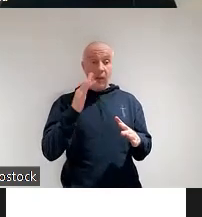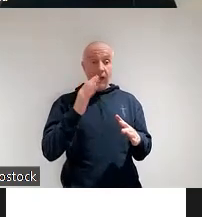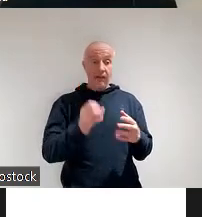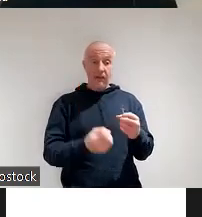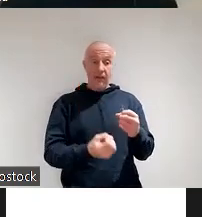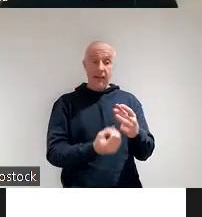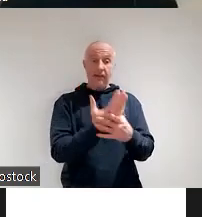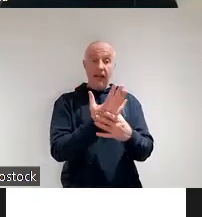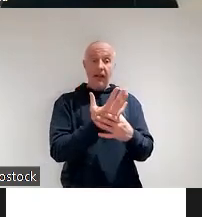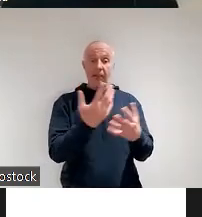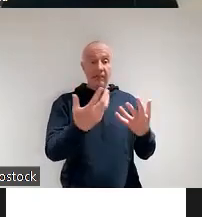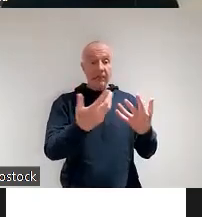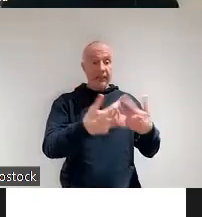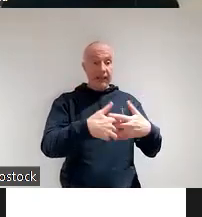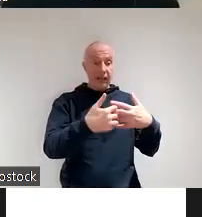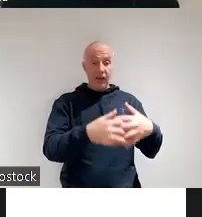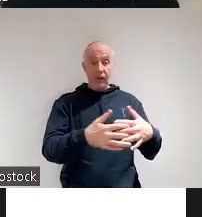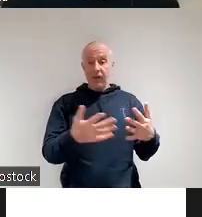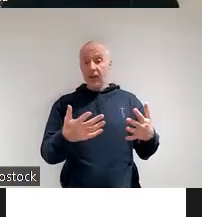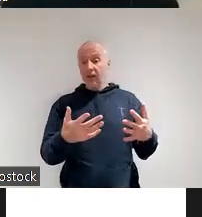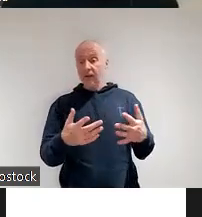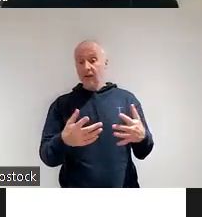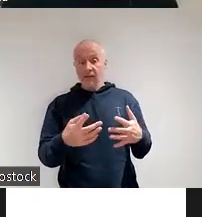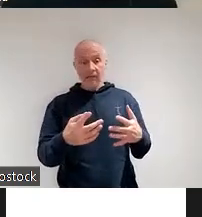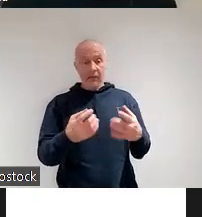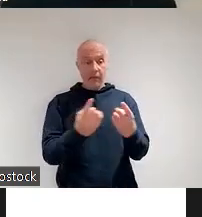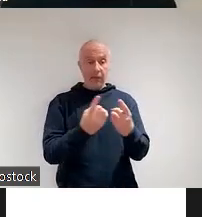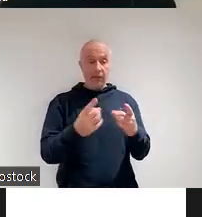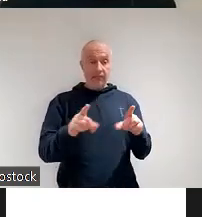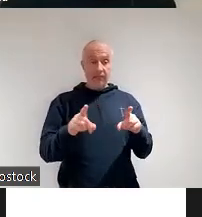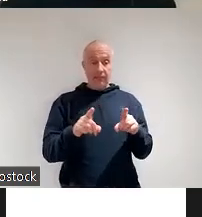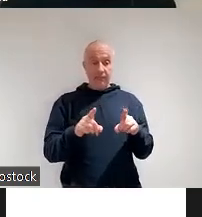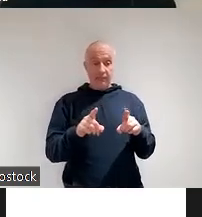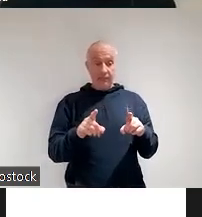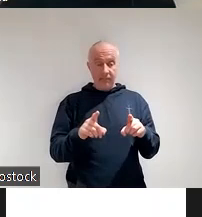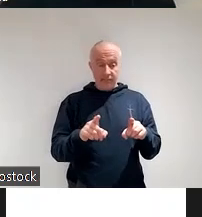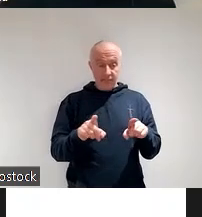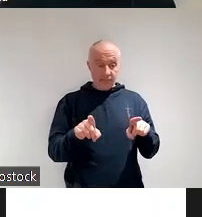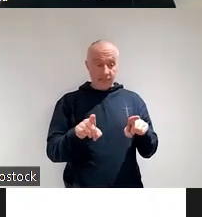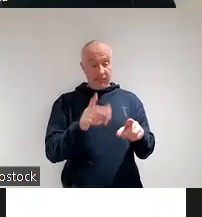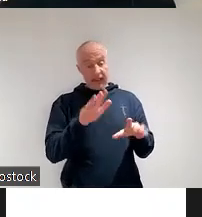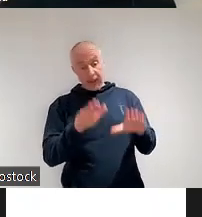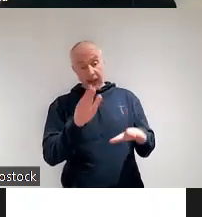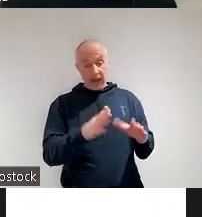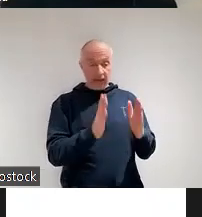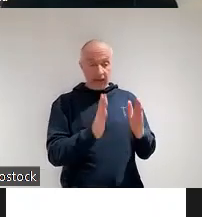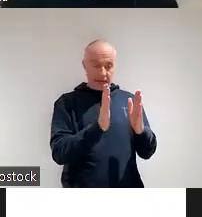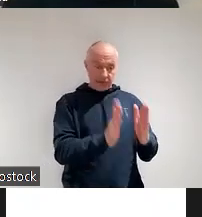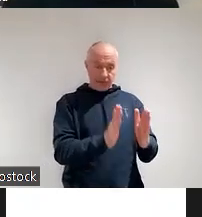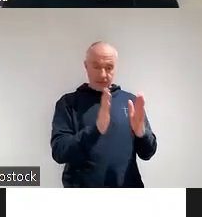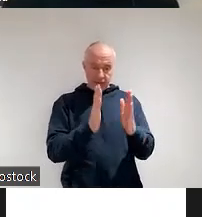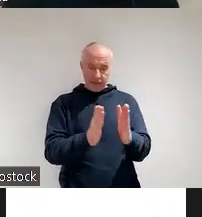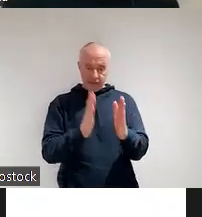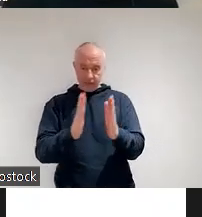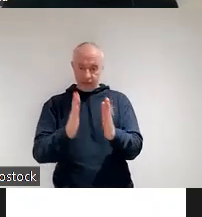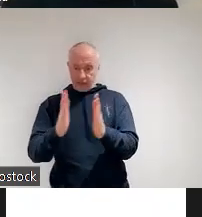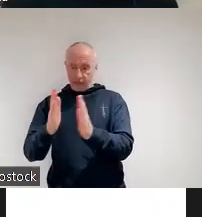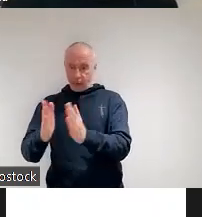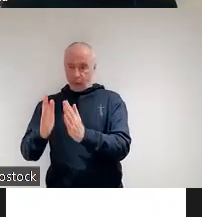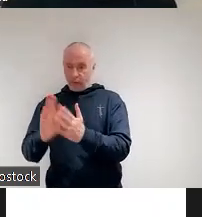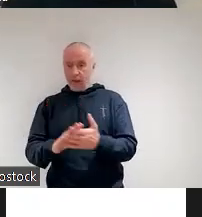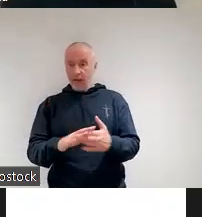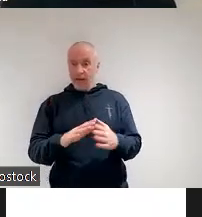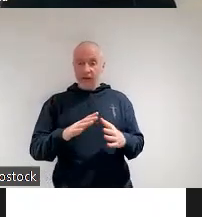industrial or power electronics product. Actually, the overall process is very similar compared to when I was working in GE